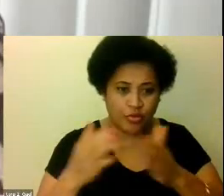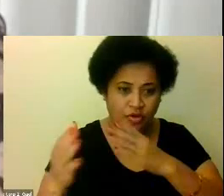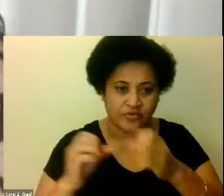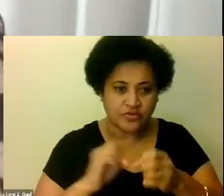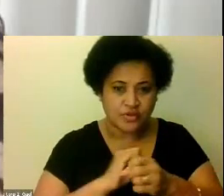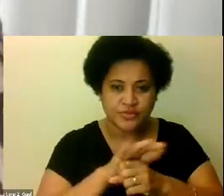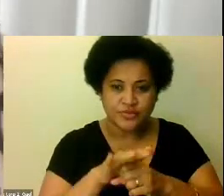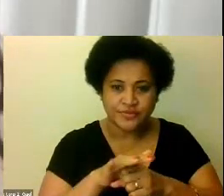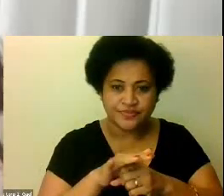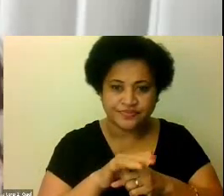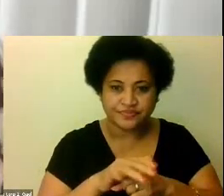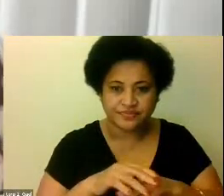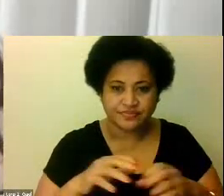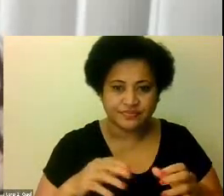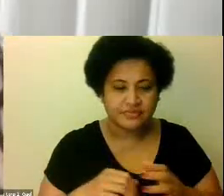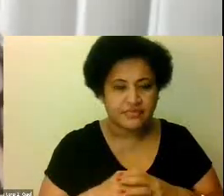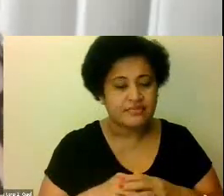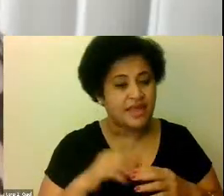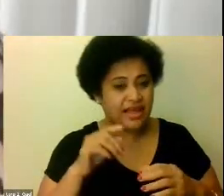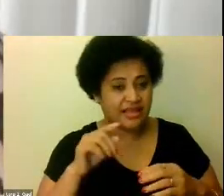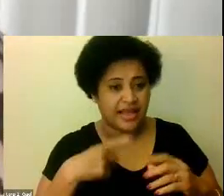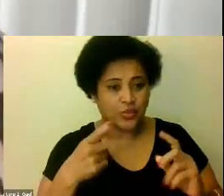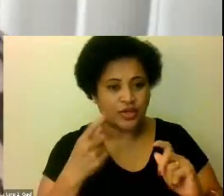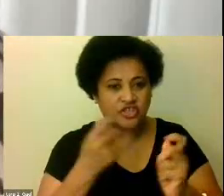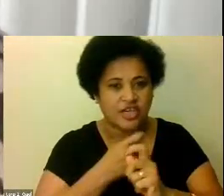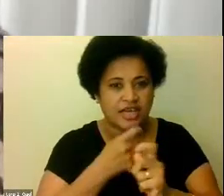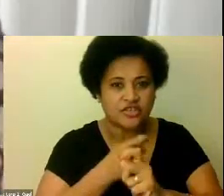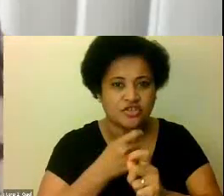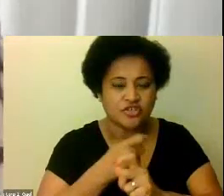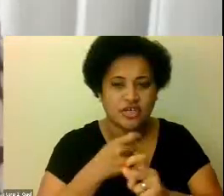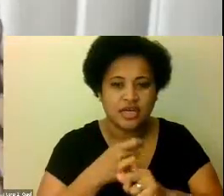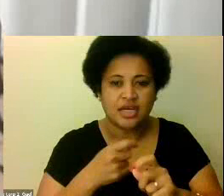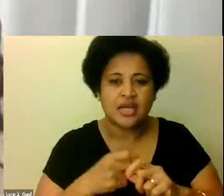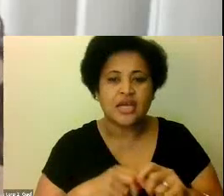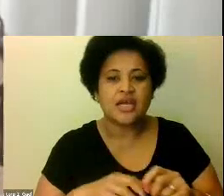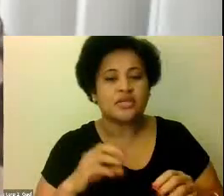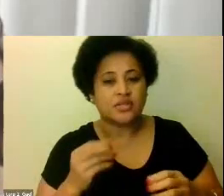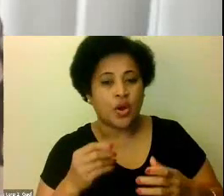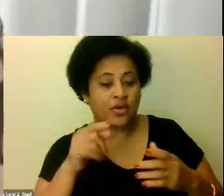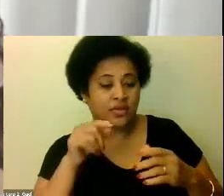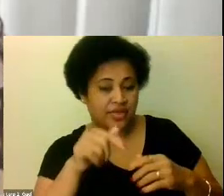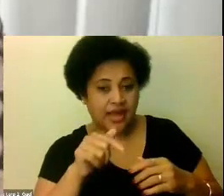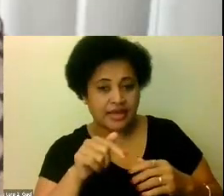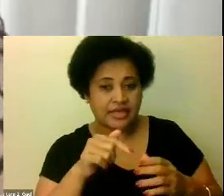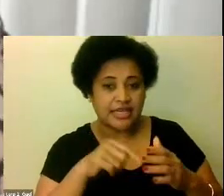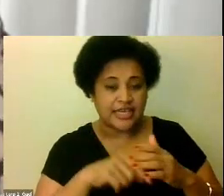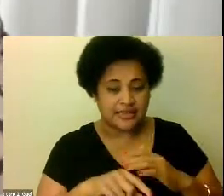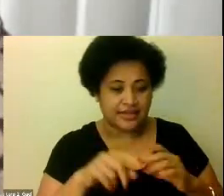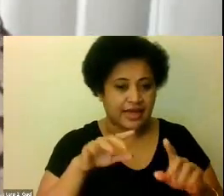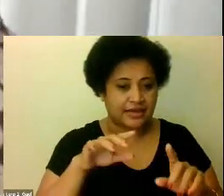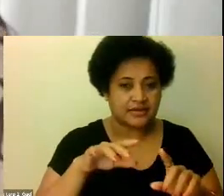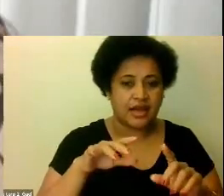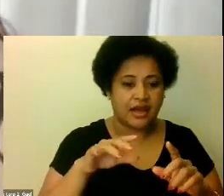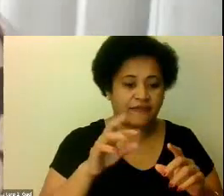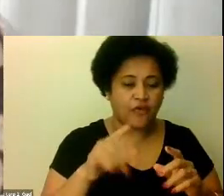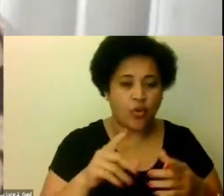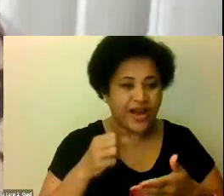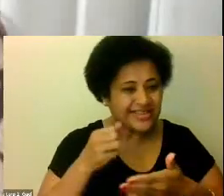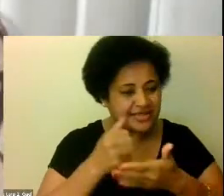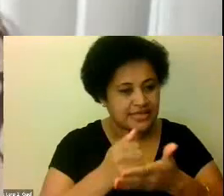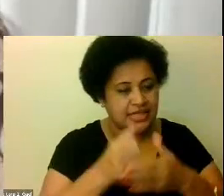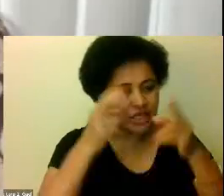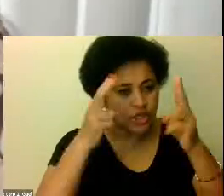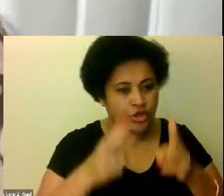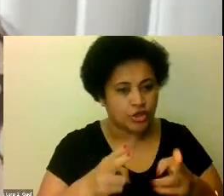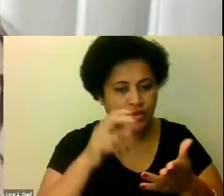things have changed for all of us. But are governments thinking about that, particularly in the context of business and human rights? And I think,